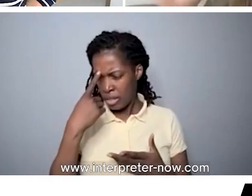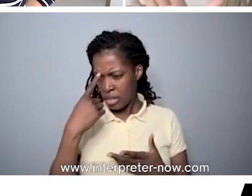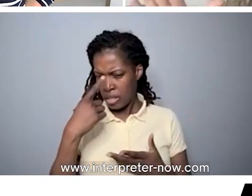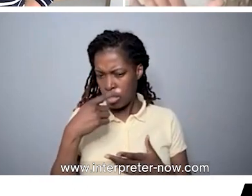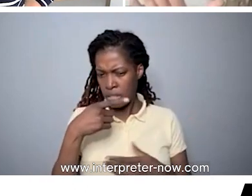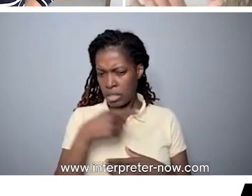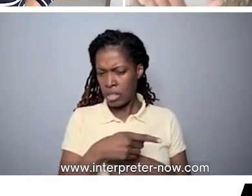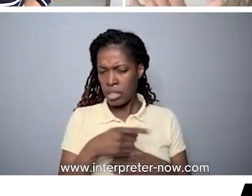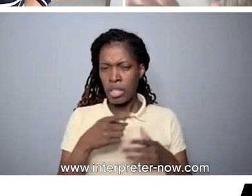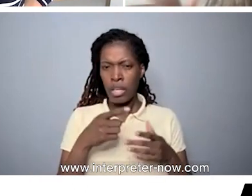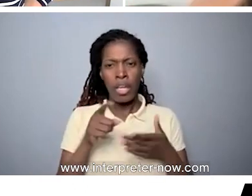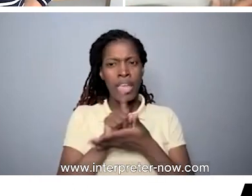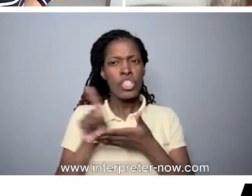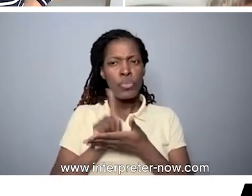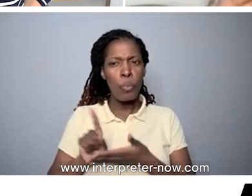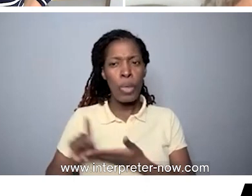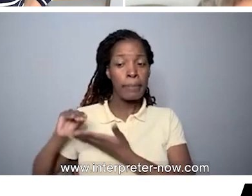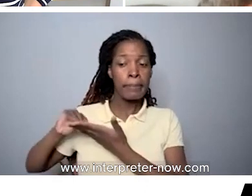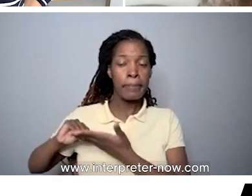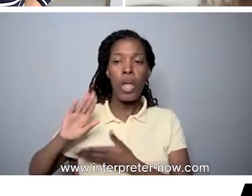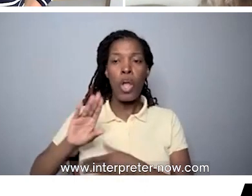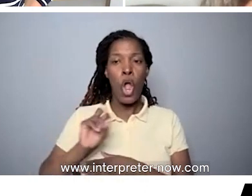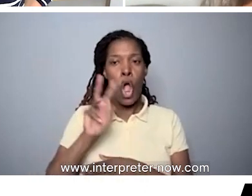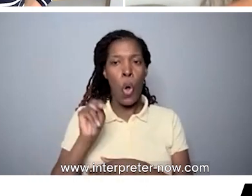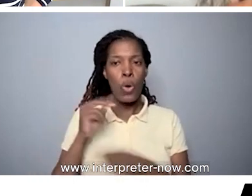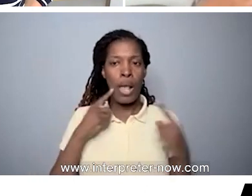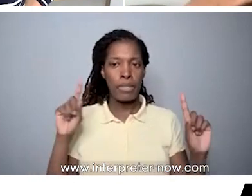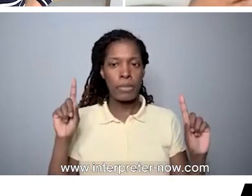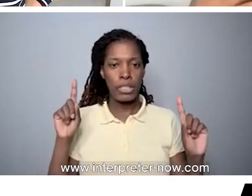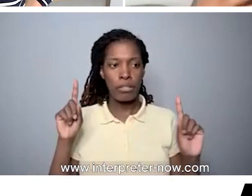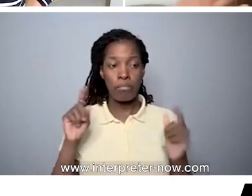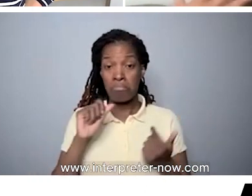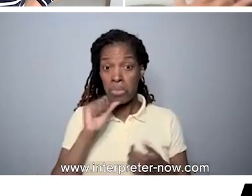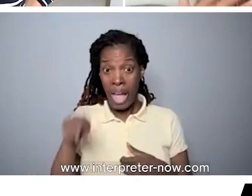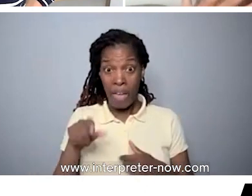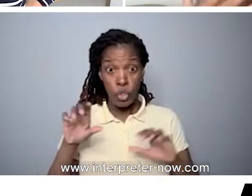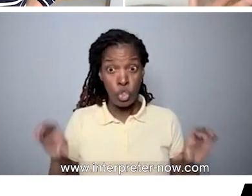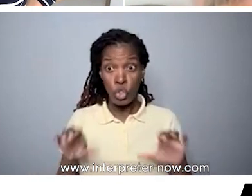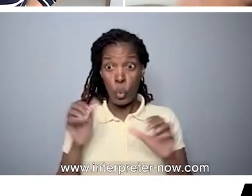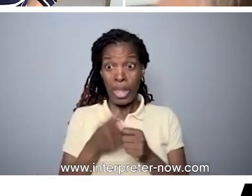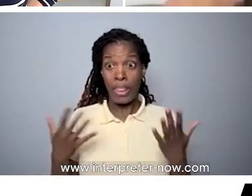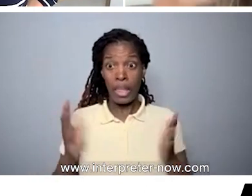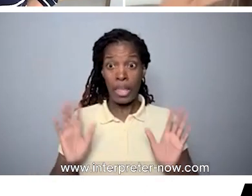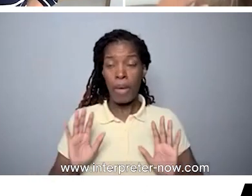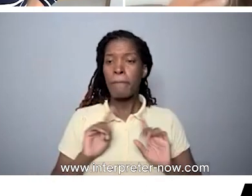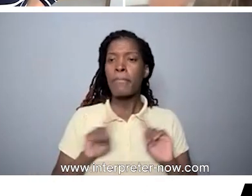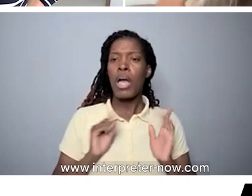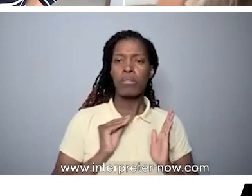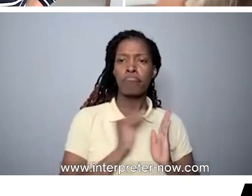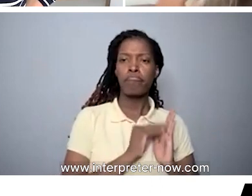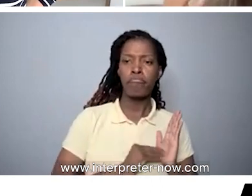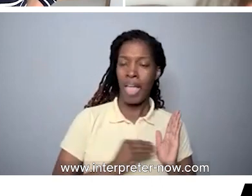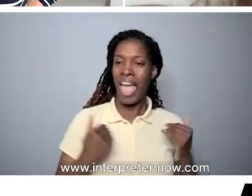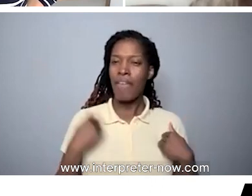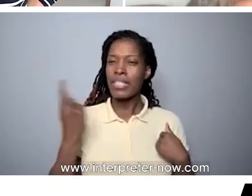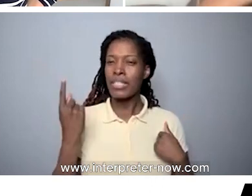do anything with it necessarily, but just you're having like that in your back pocket kind of like helps you stand a little taller, right? Because you know, push